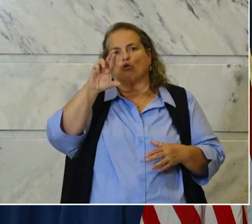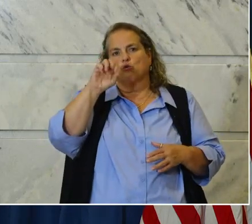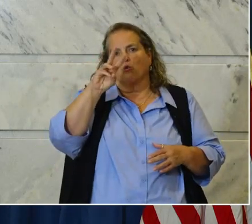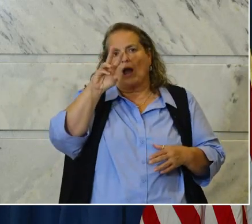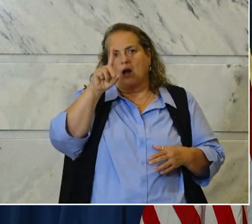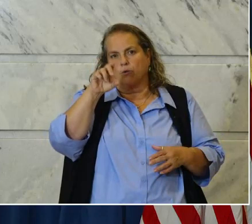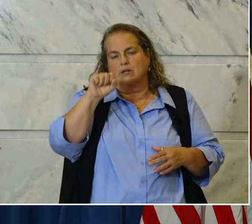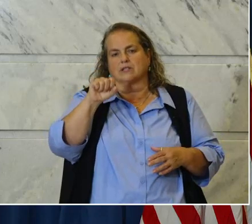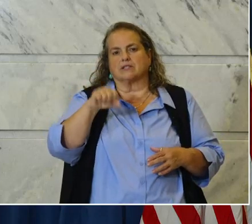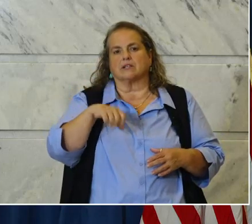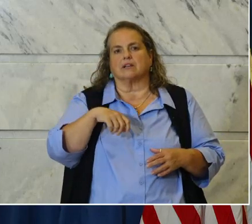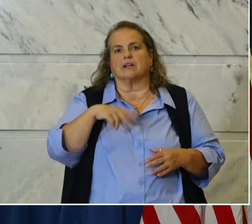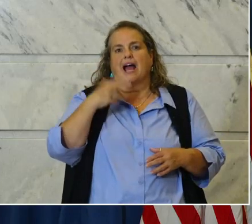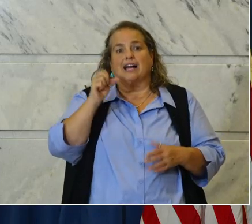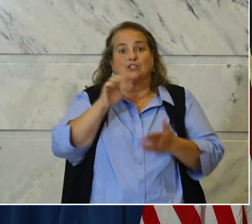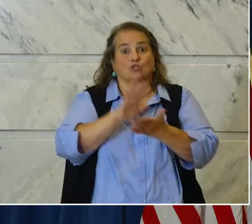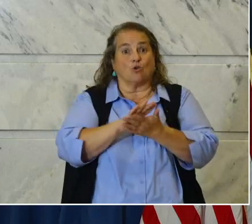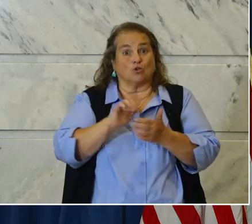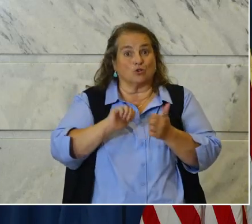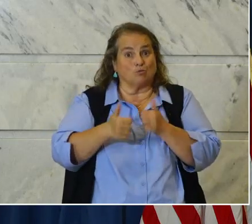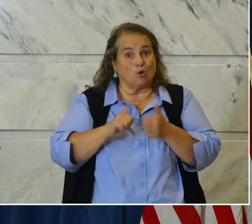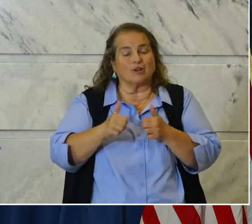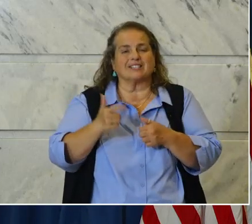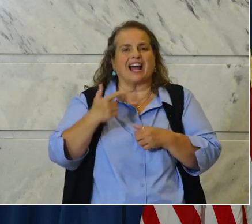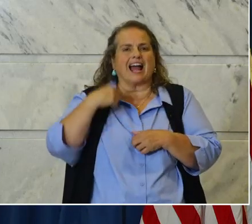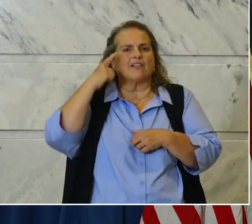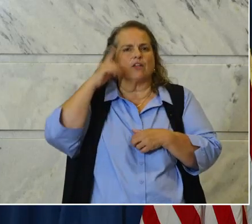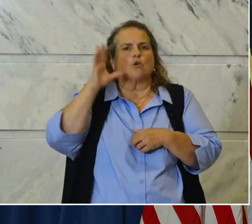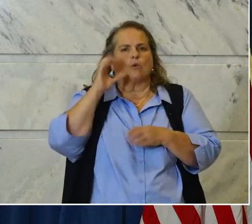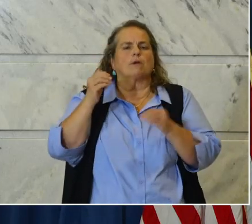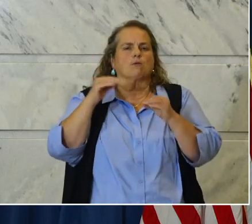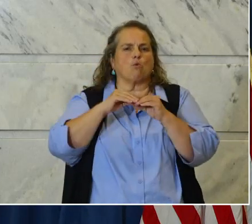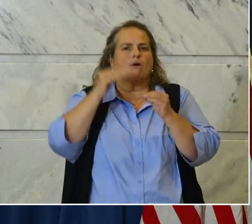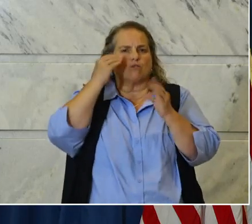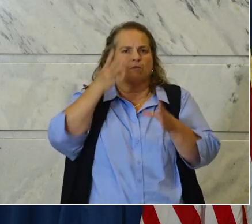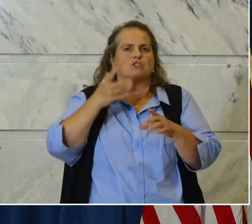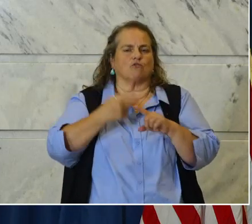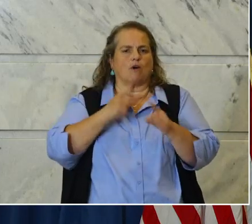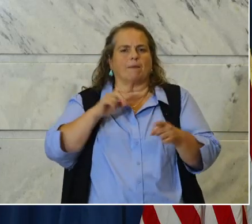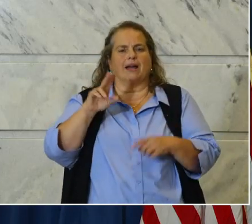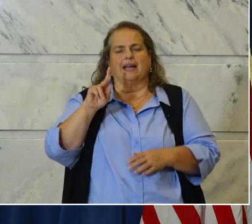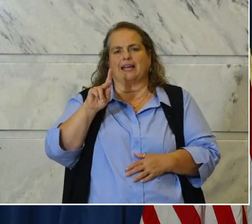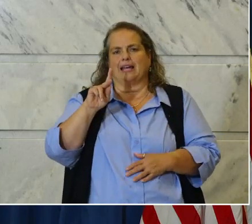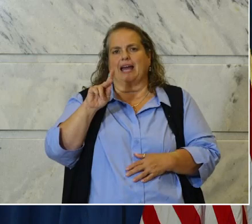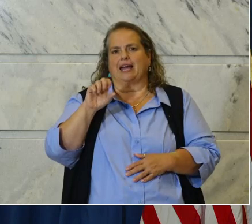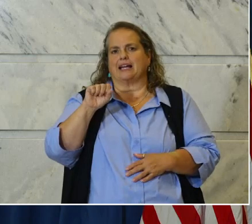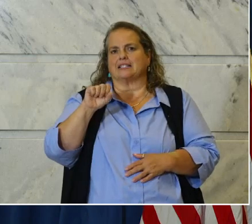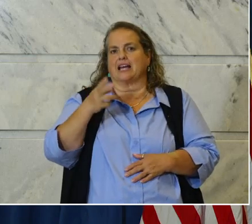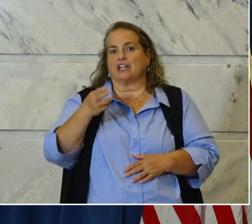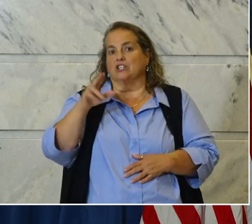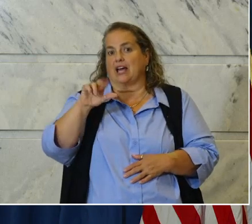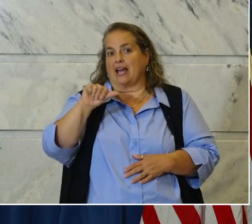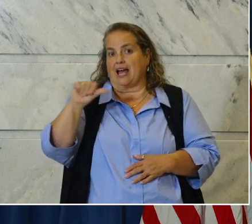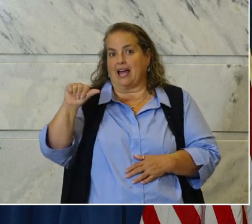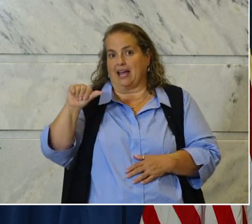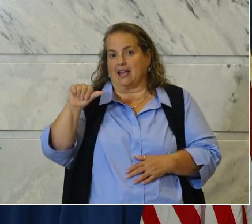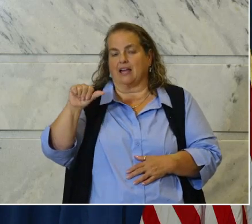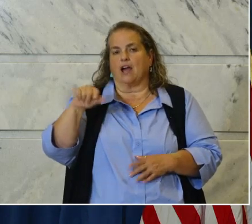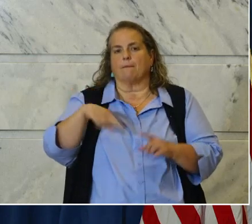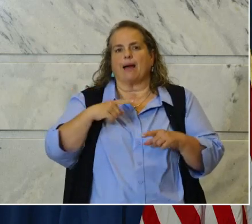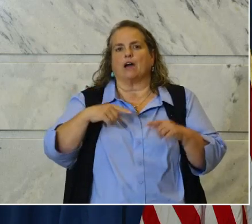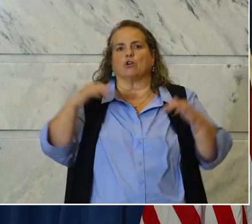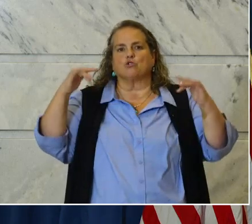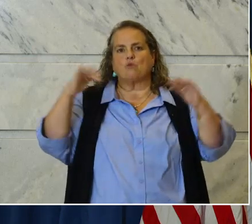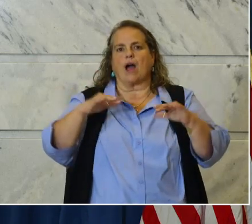as high school sports go, that there's going to be more information coming out from KHSAA about crowds, but